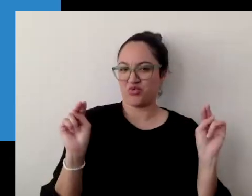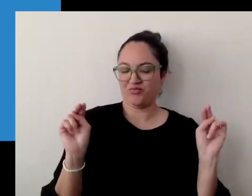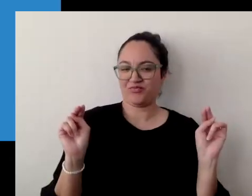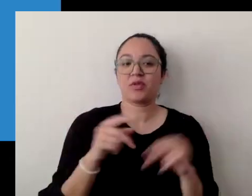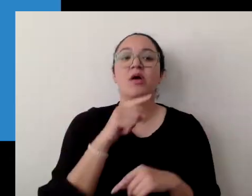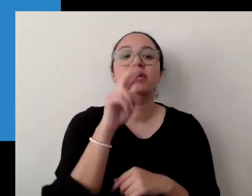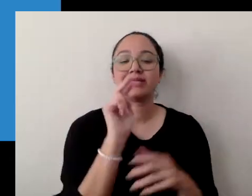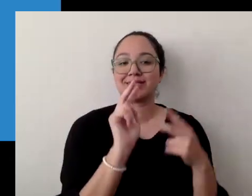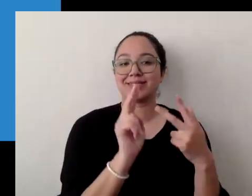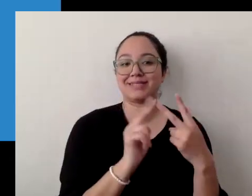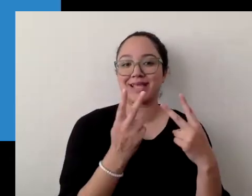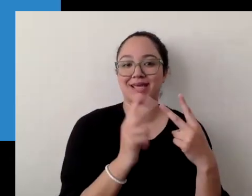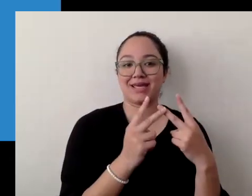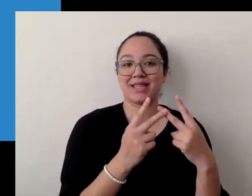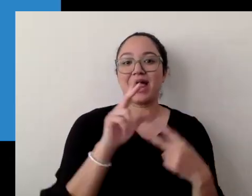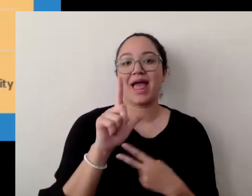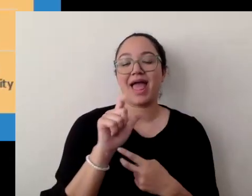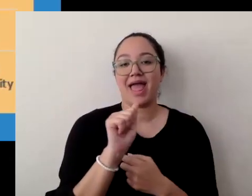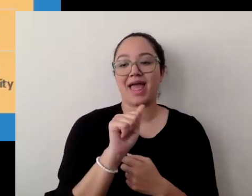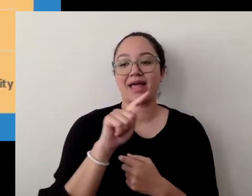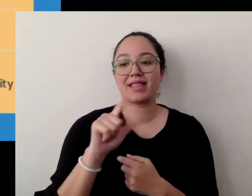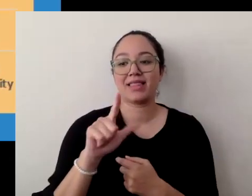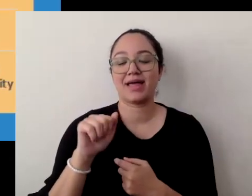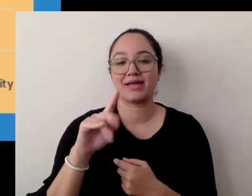a Latinx adult.